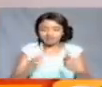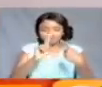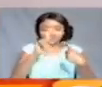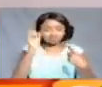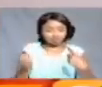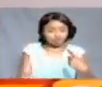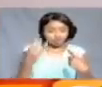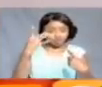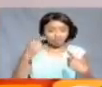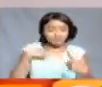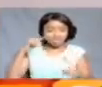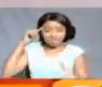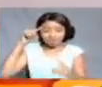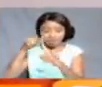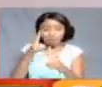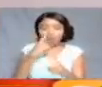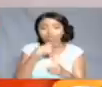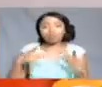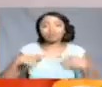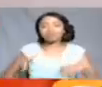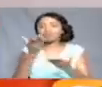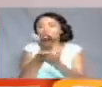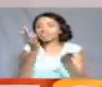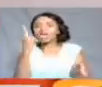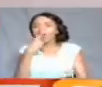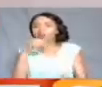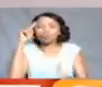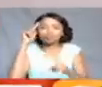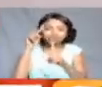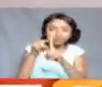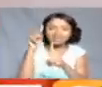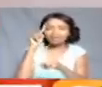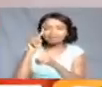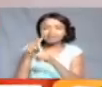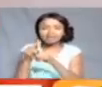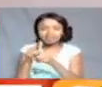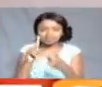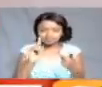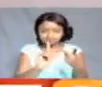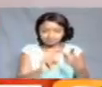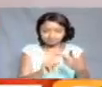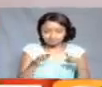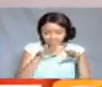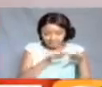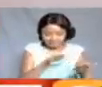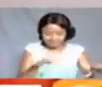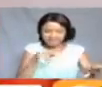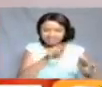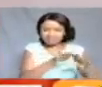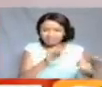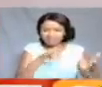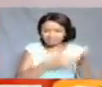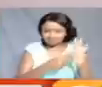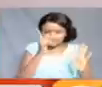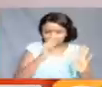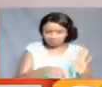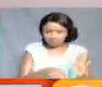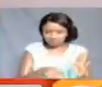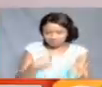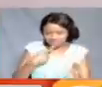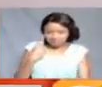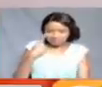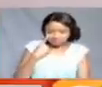persona? And then how does that relate to, and then for you to be able to market, marketing means is taking that influence that you have over your